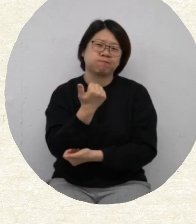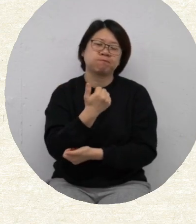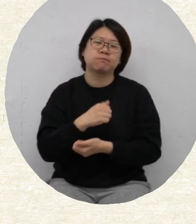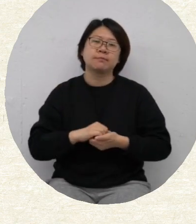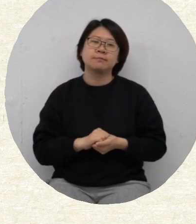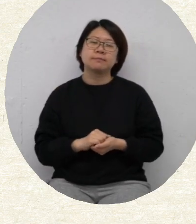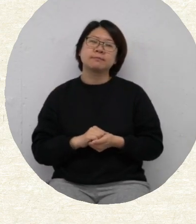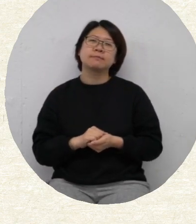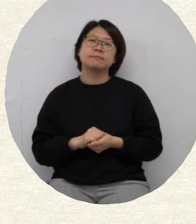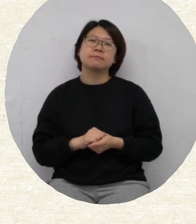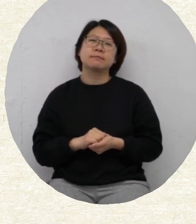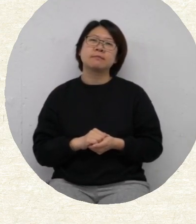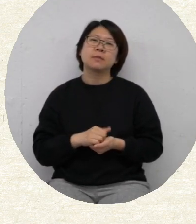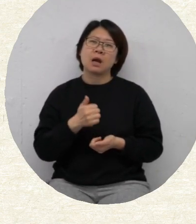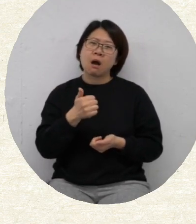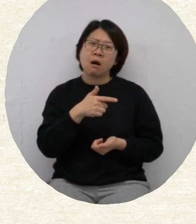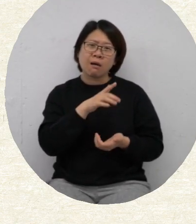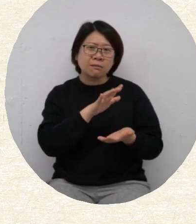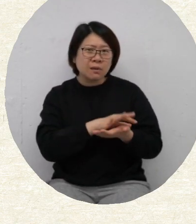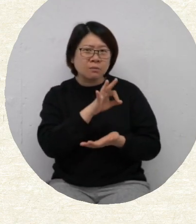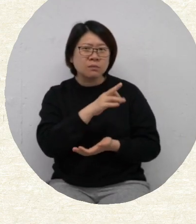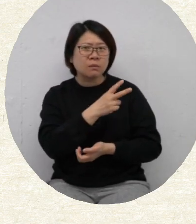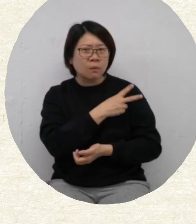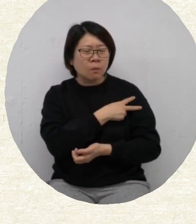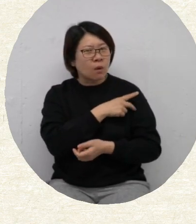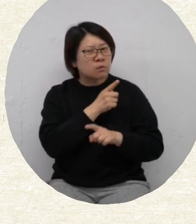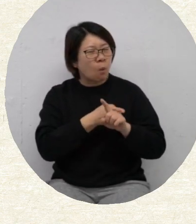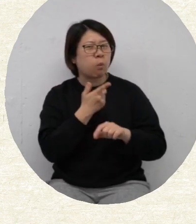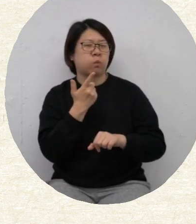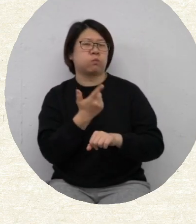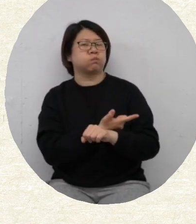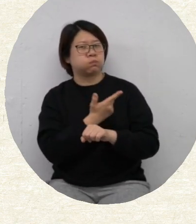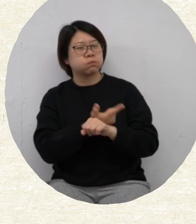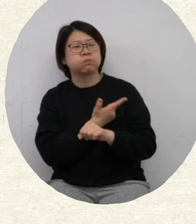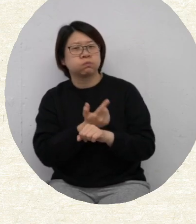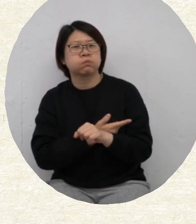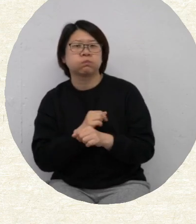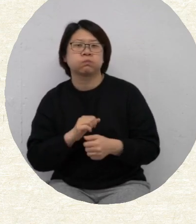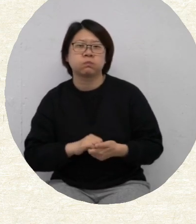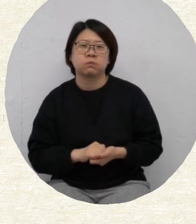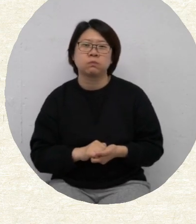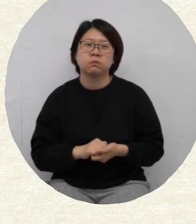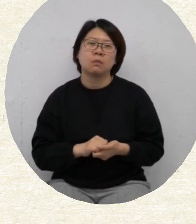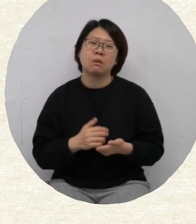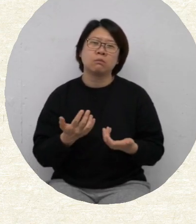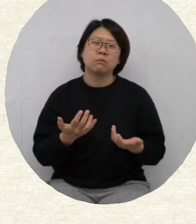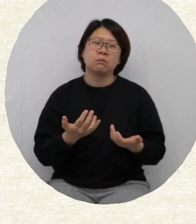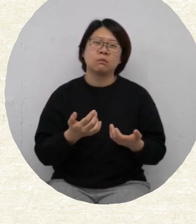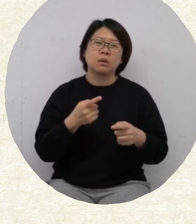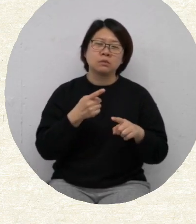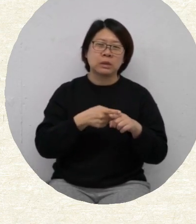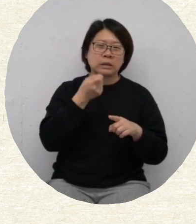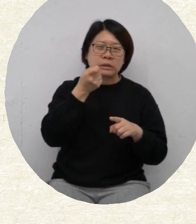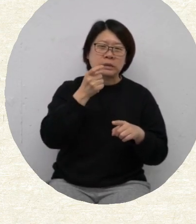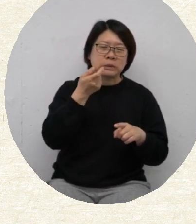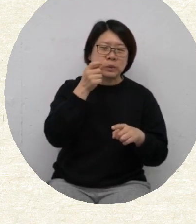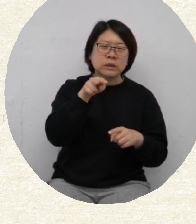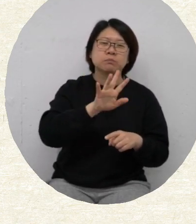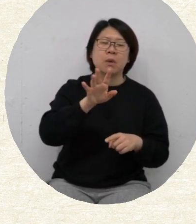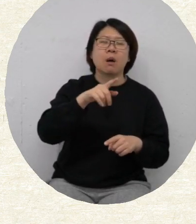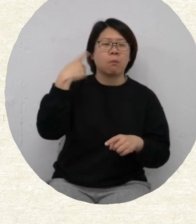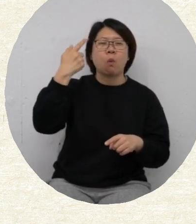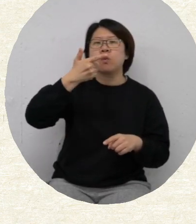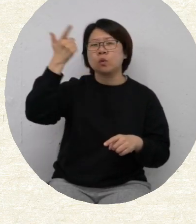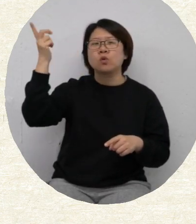long for graduate program, isn't it? Usually? It's not unusual in US. A lot of the